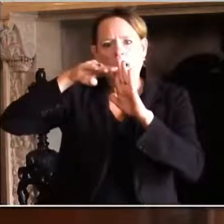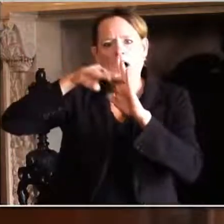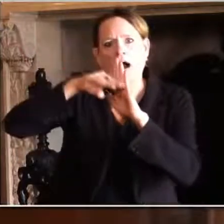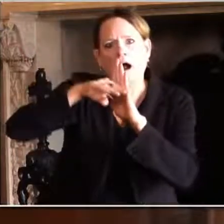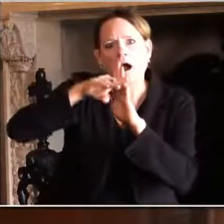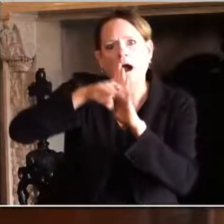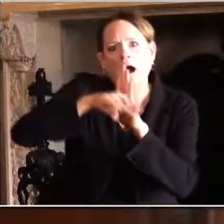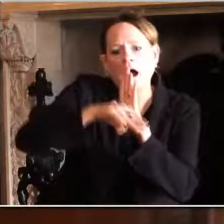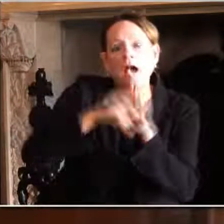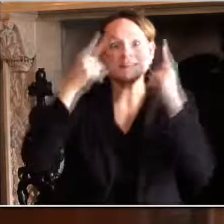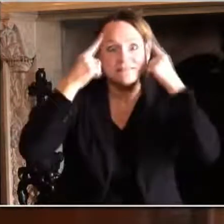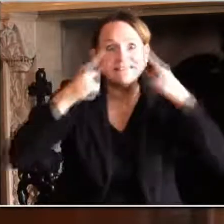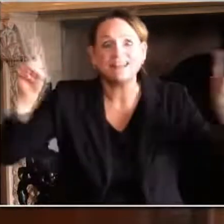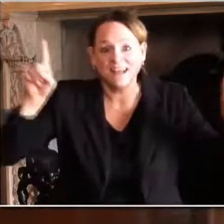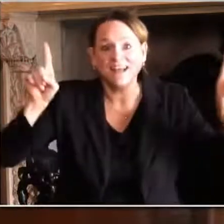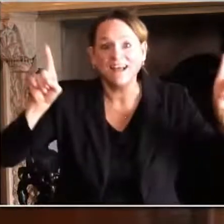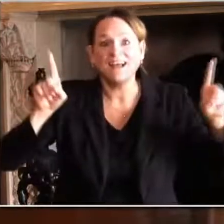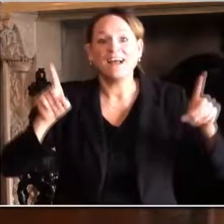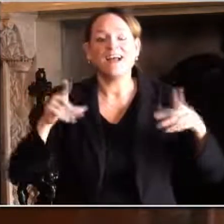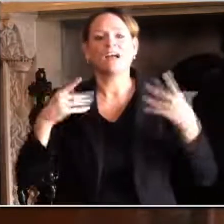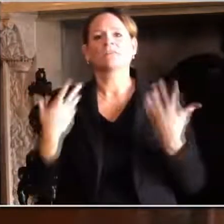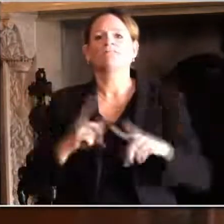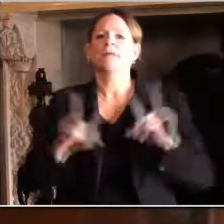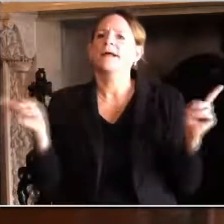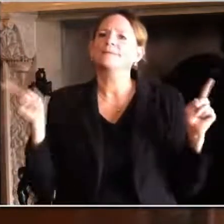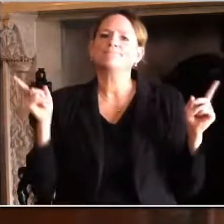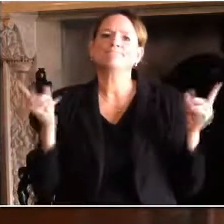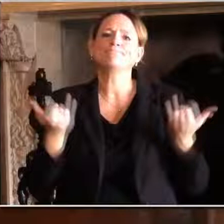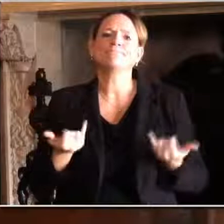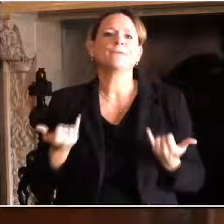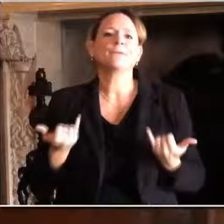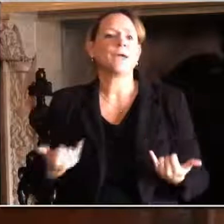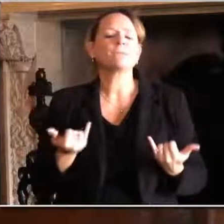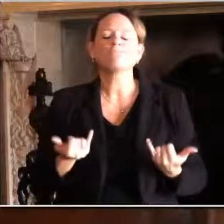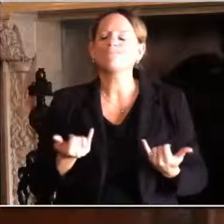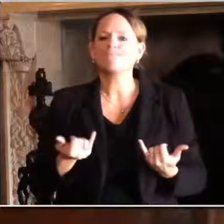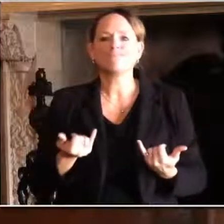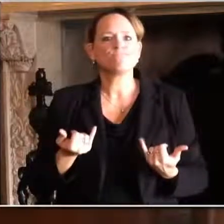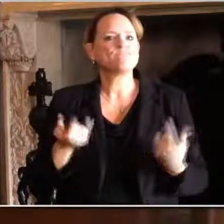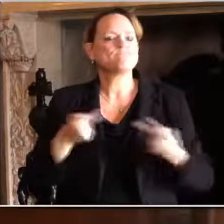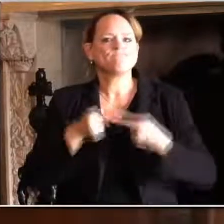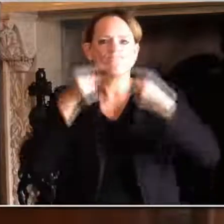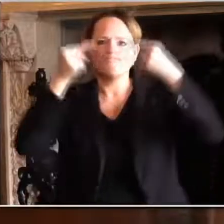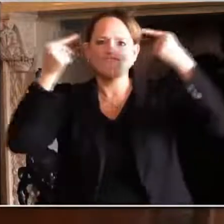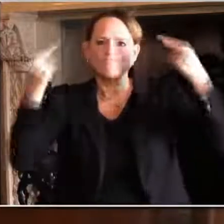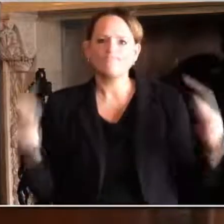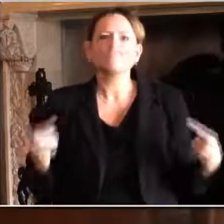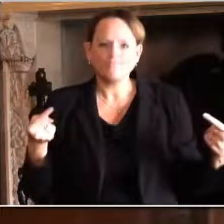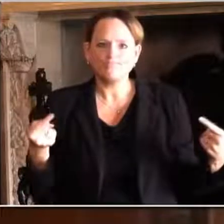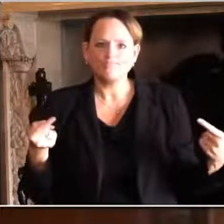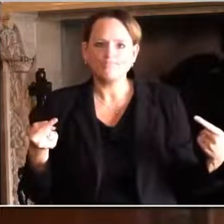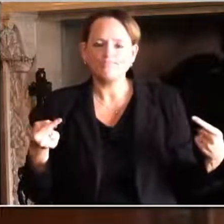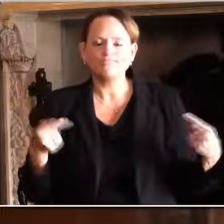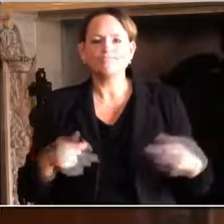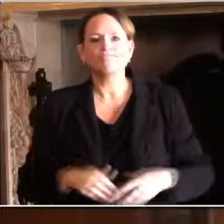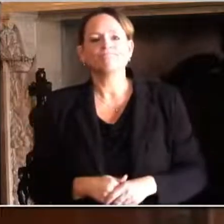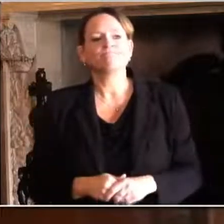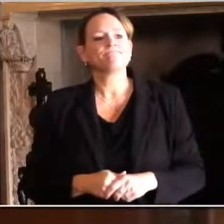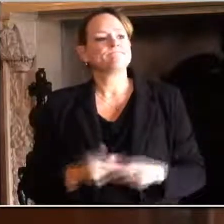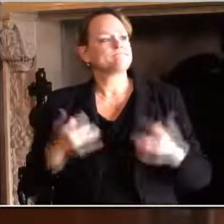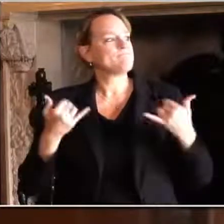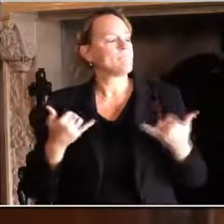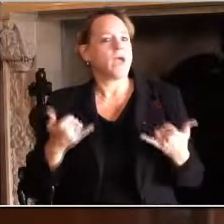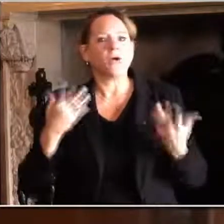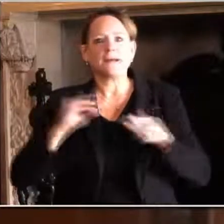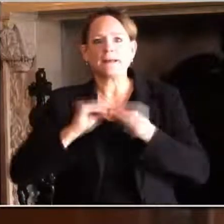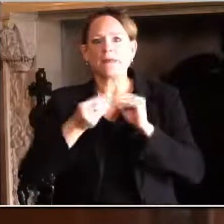virus. Unfortunately, things have changed drastically since then. The tide has turned, and we've seen a surge in new